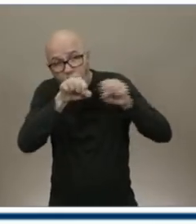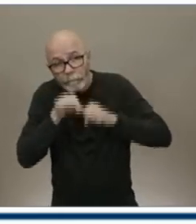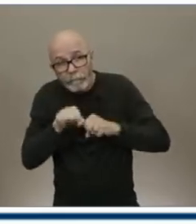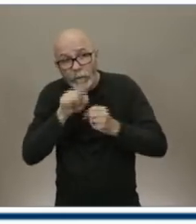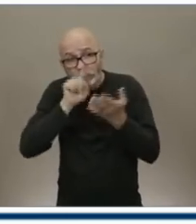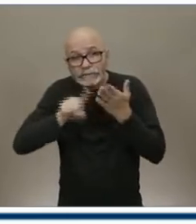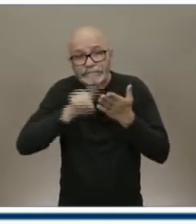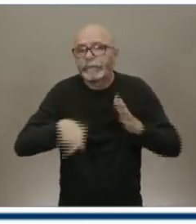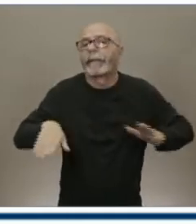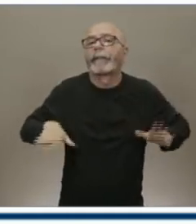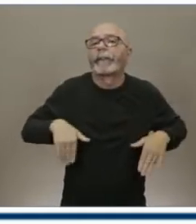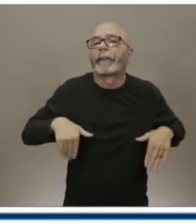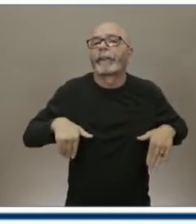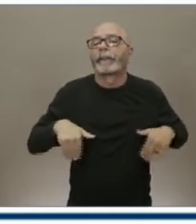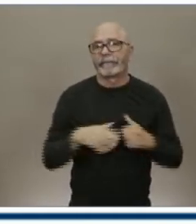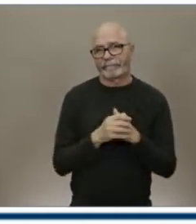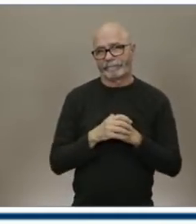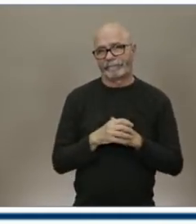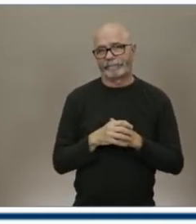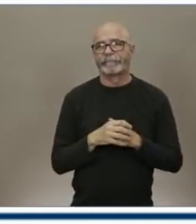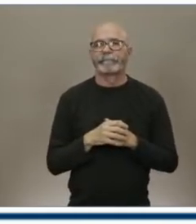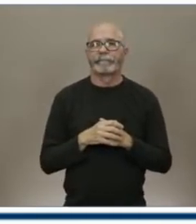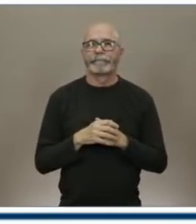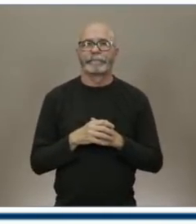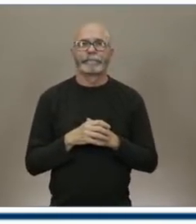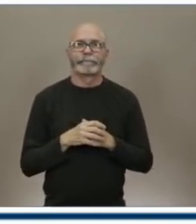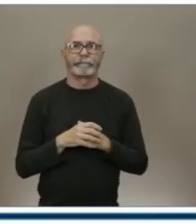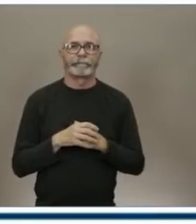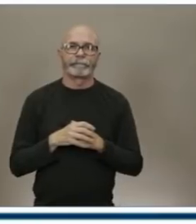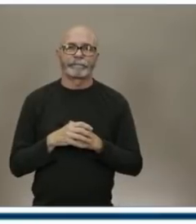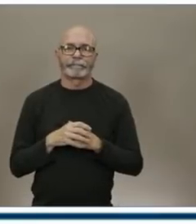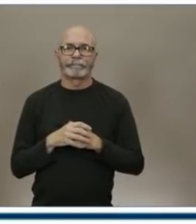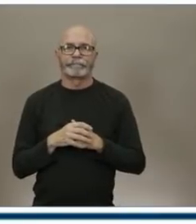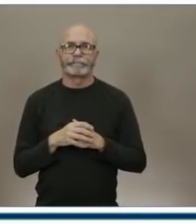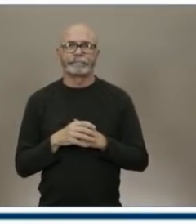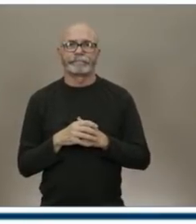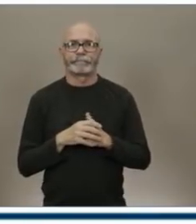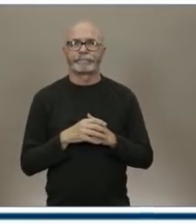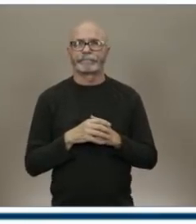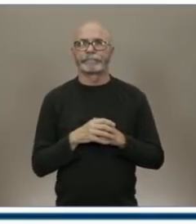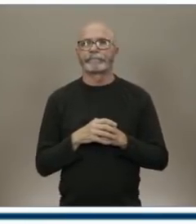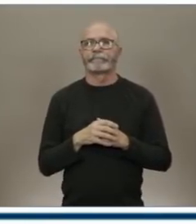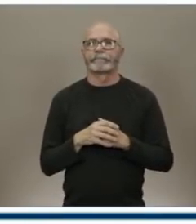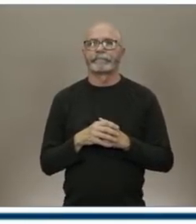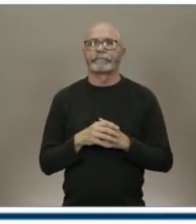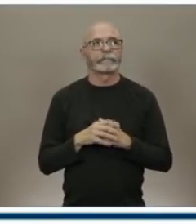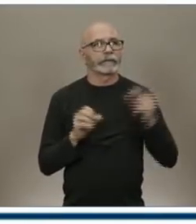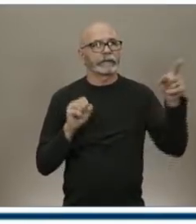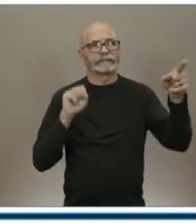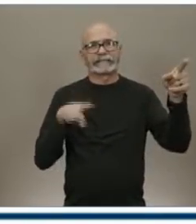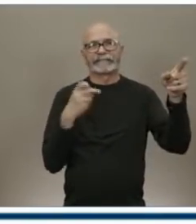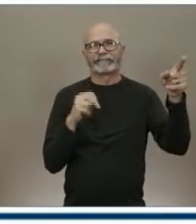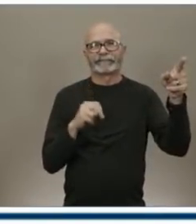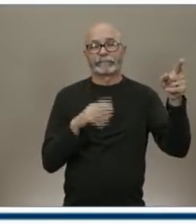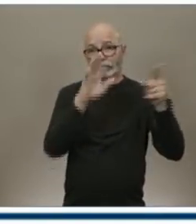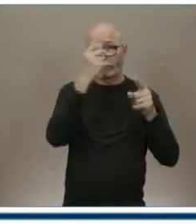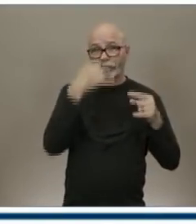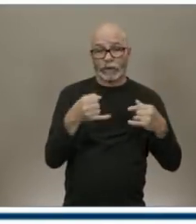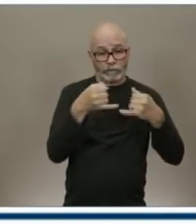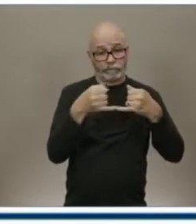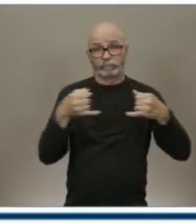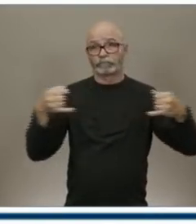that over time. And our border is actually not closed. It just means that if you come here from outside of Atlantic Canada, you have to isolate for 14